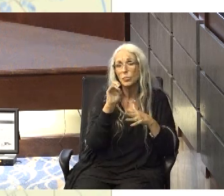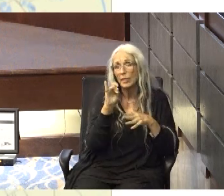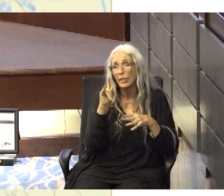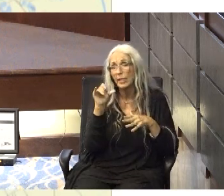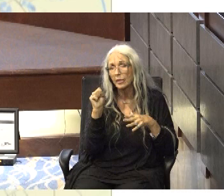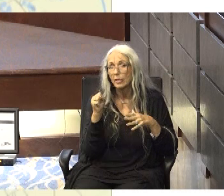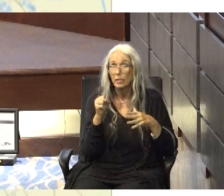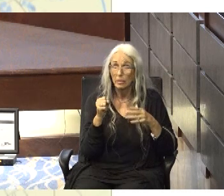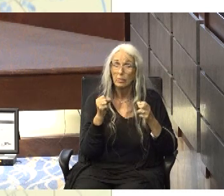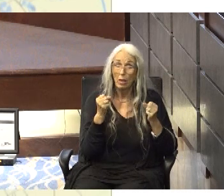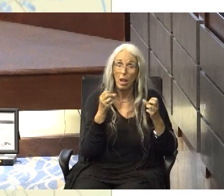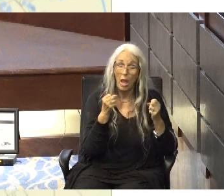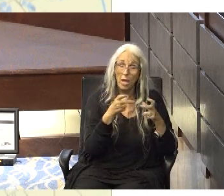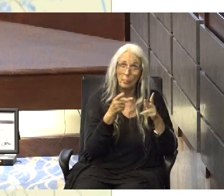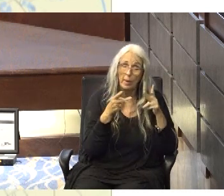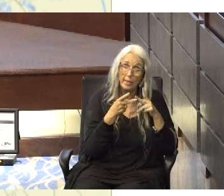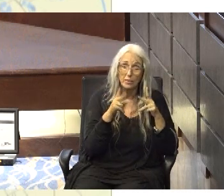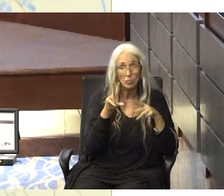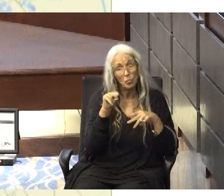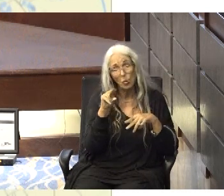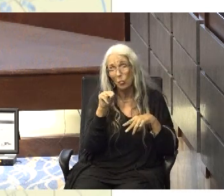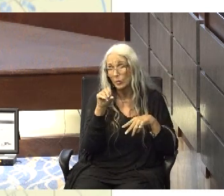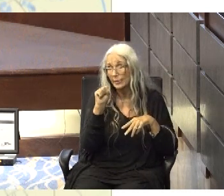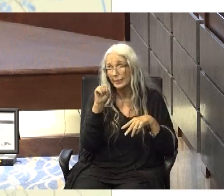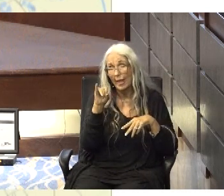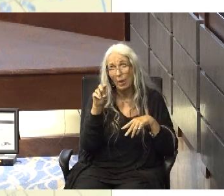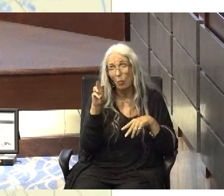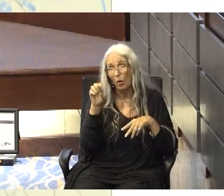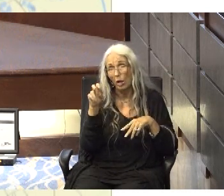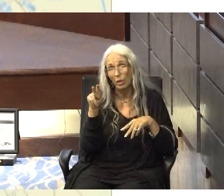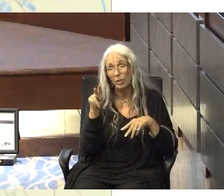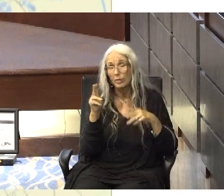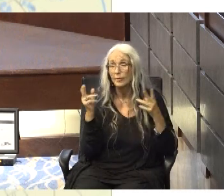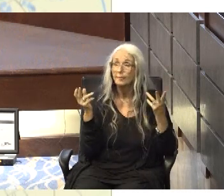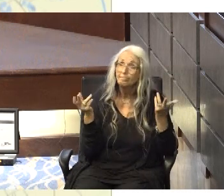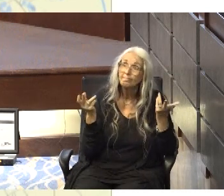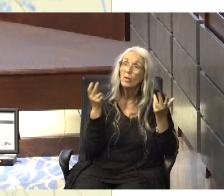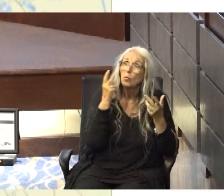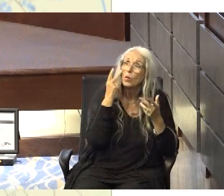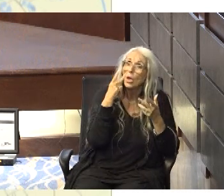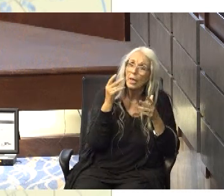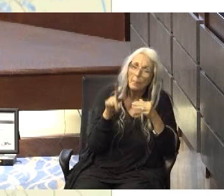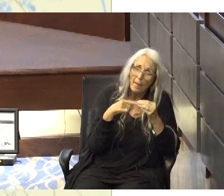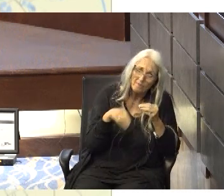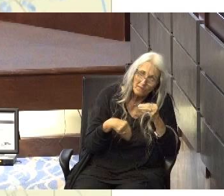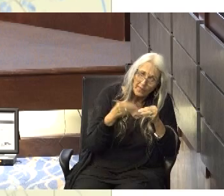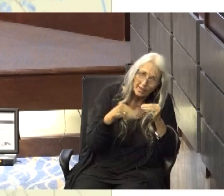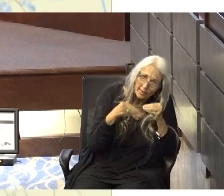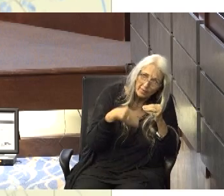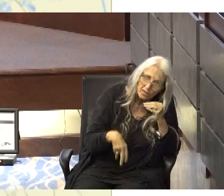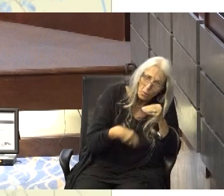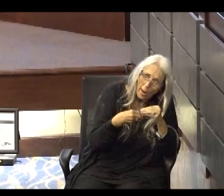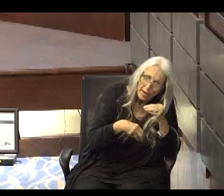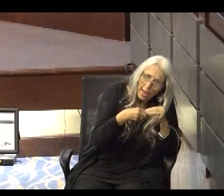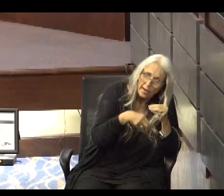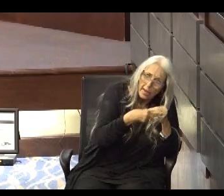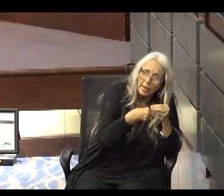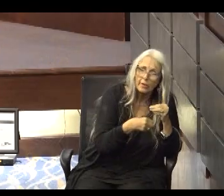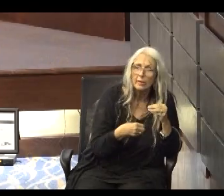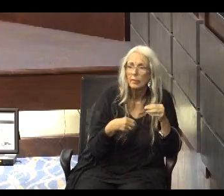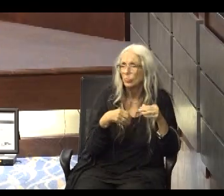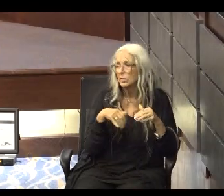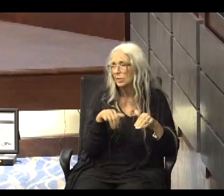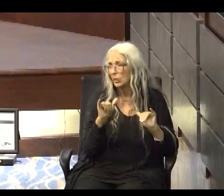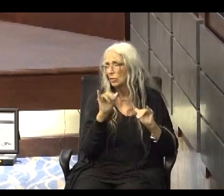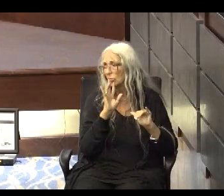a few sections where there are lots that have no sidewalk there. So if we looked at just fixing that problem in the city at this point in time,